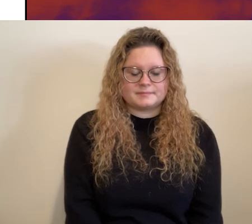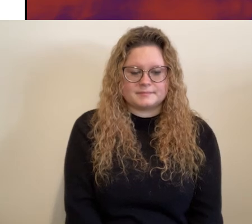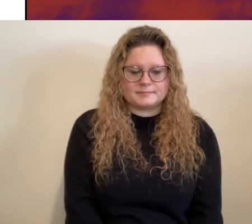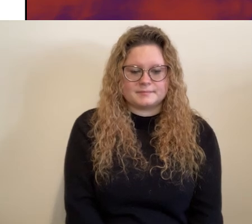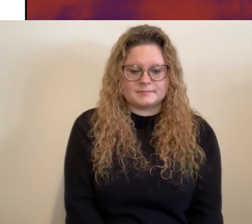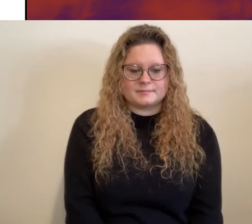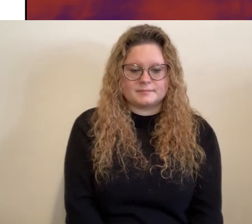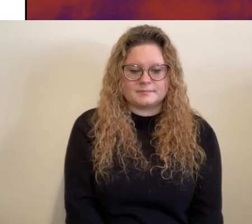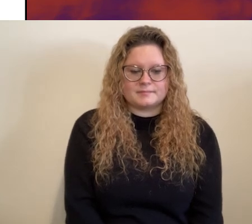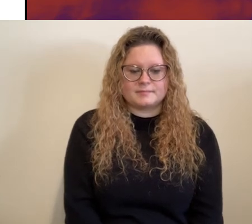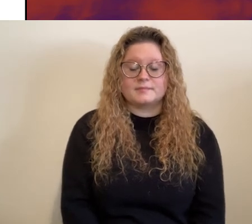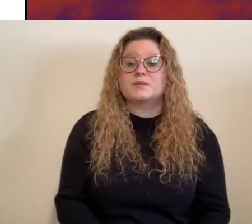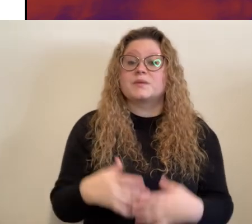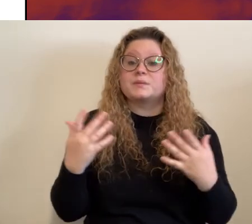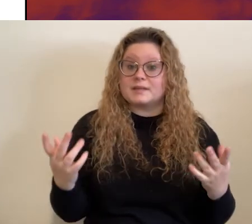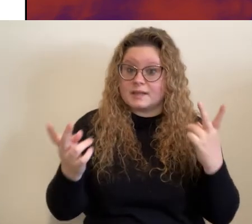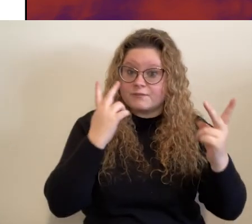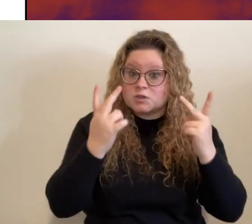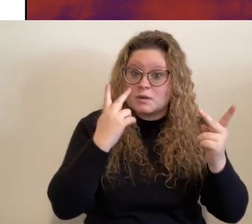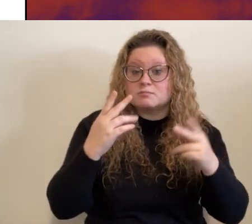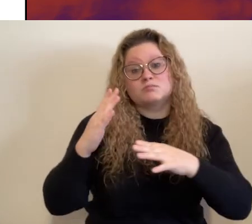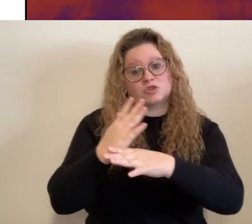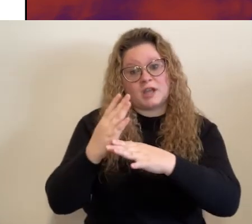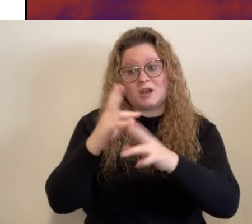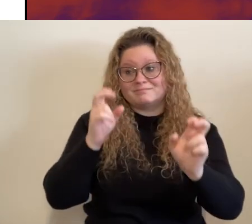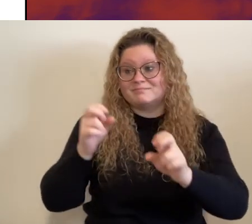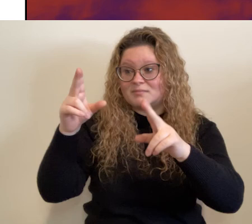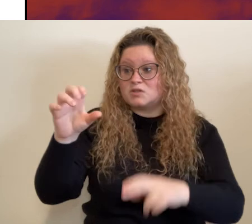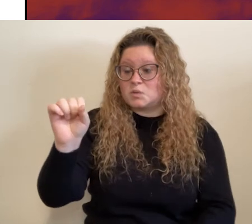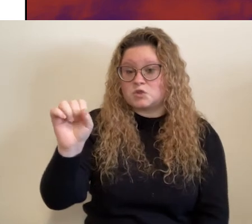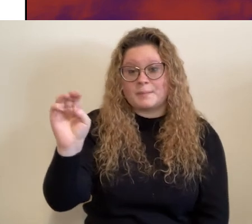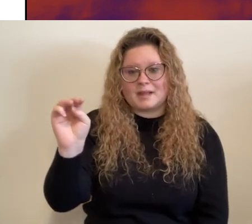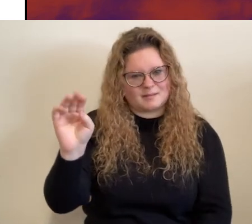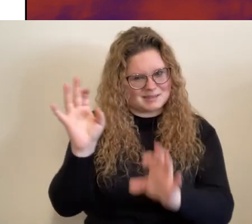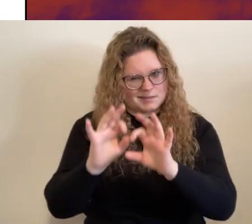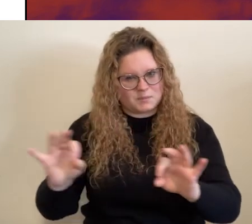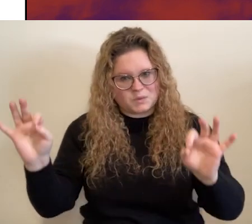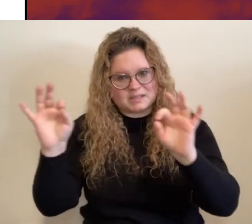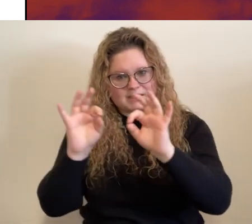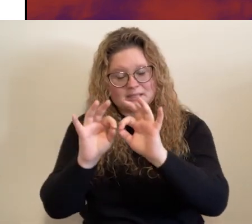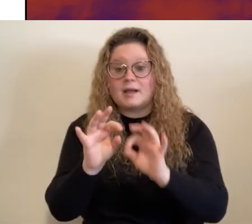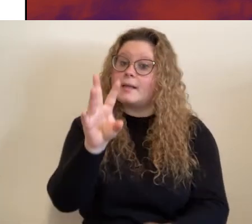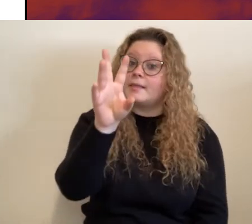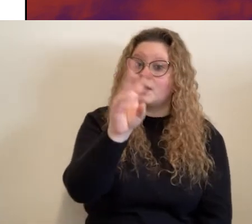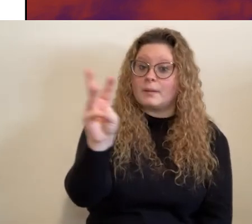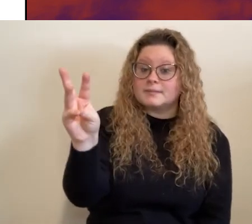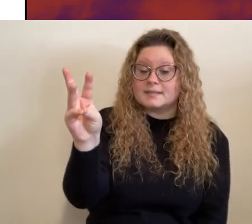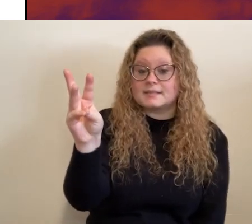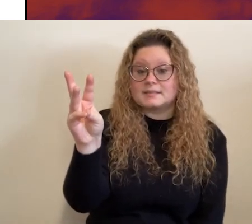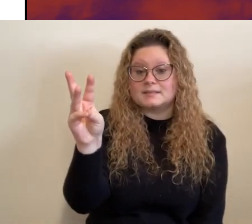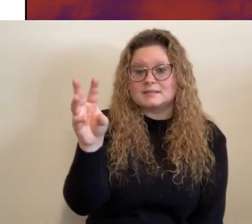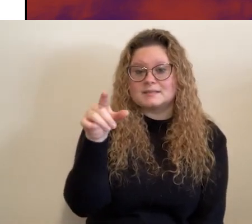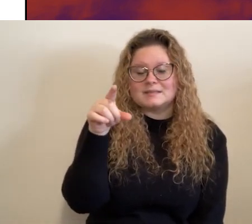course, your documents, social media also is also very important. The website thing is a whole other